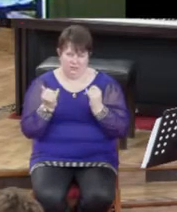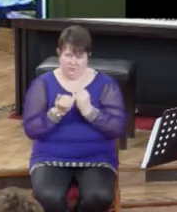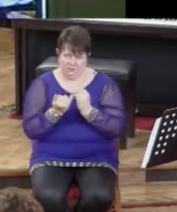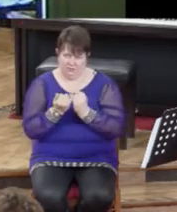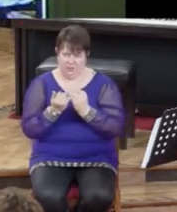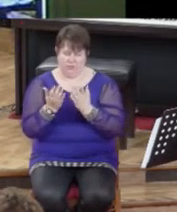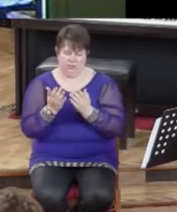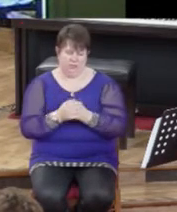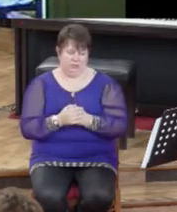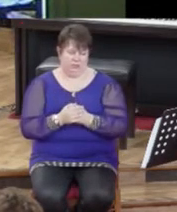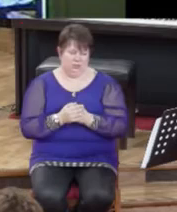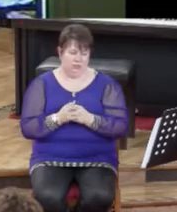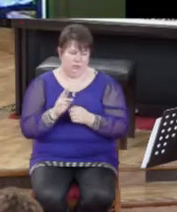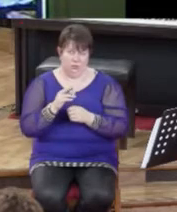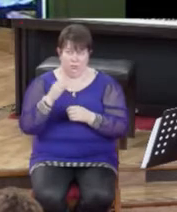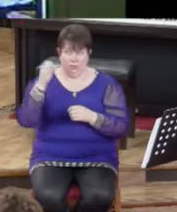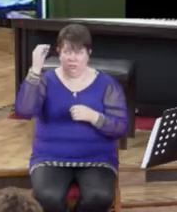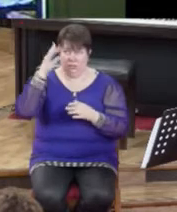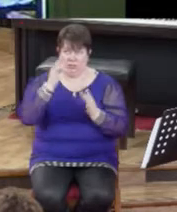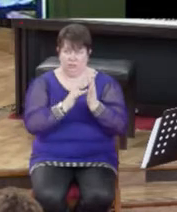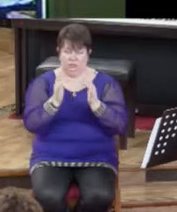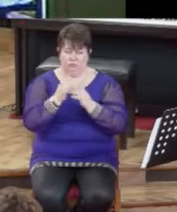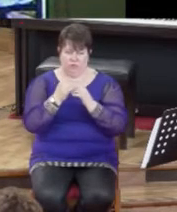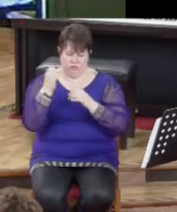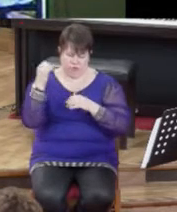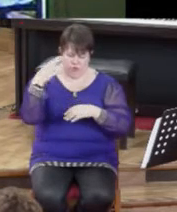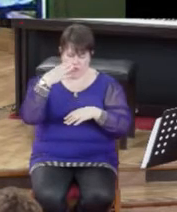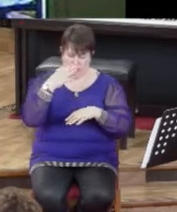May the light of Christ shine upon them.